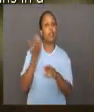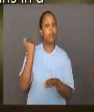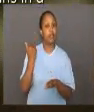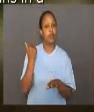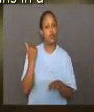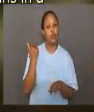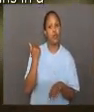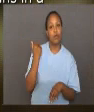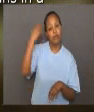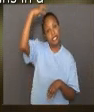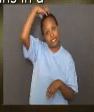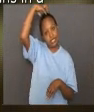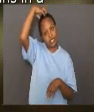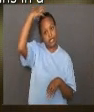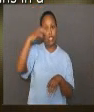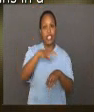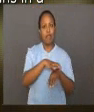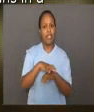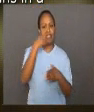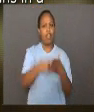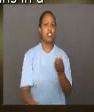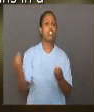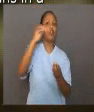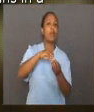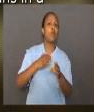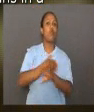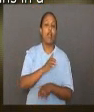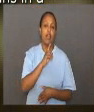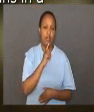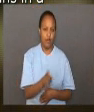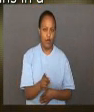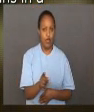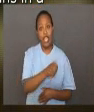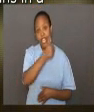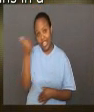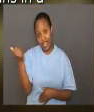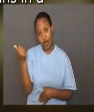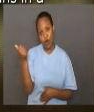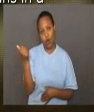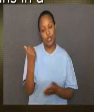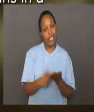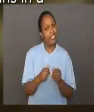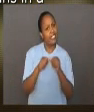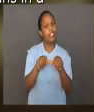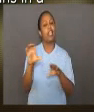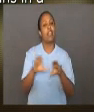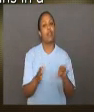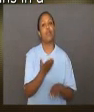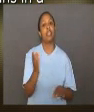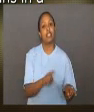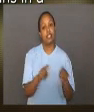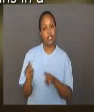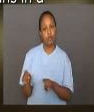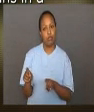This rebellion erupted after the government increased land taxes. Another major cause